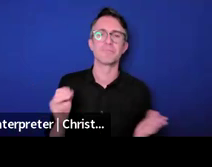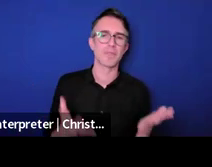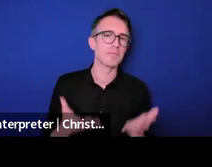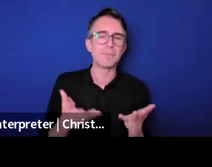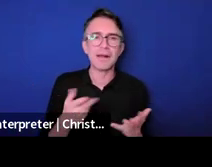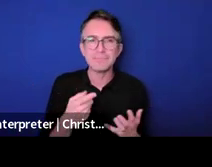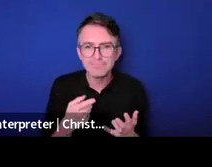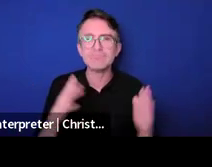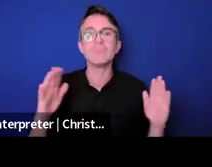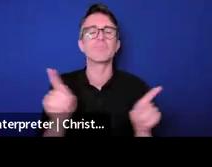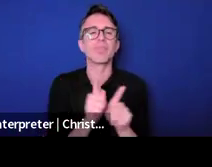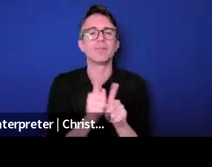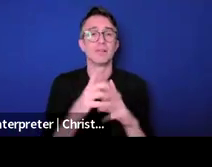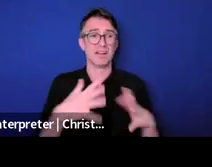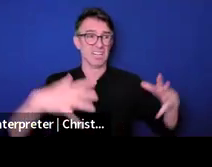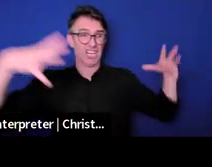still